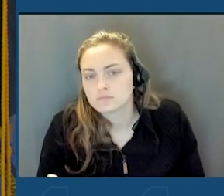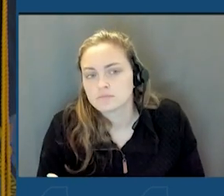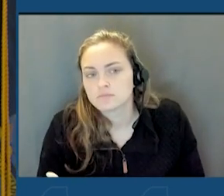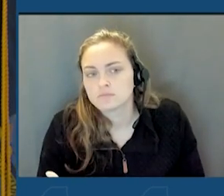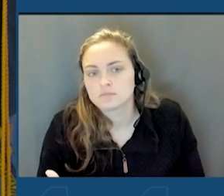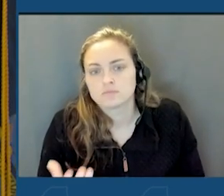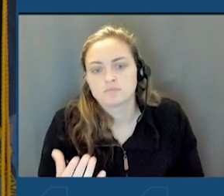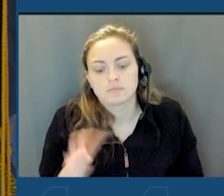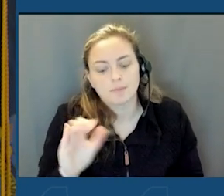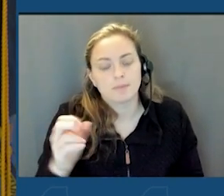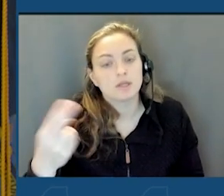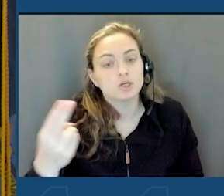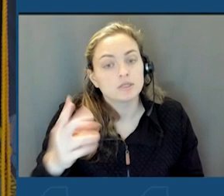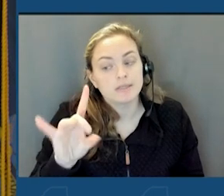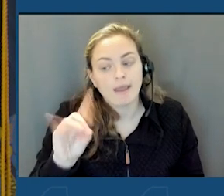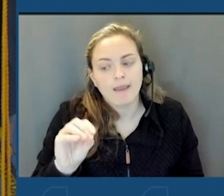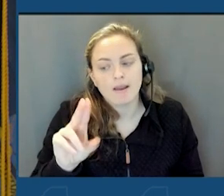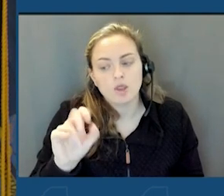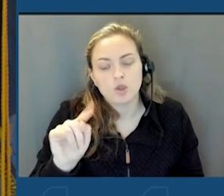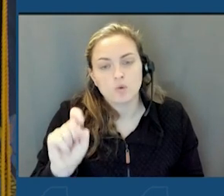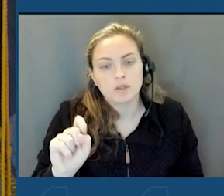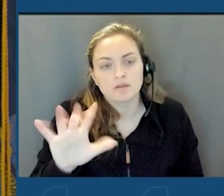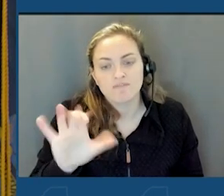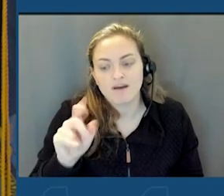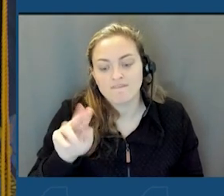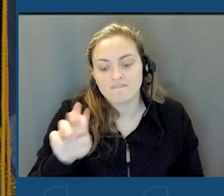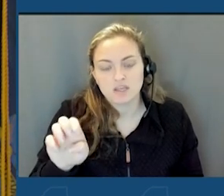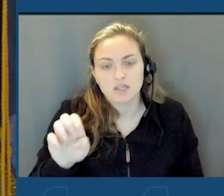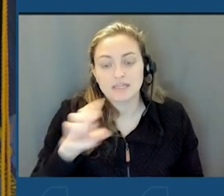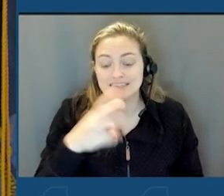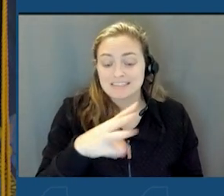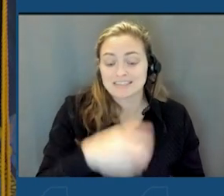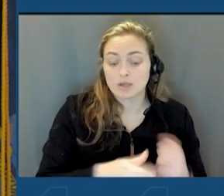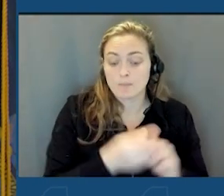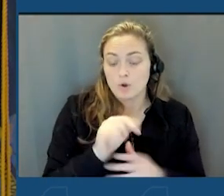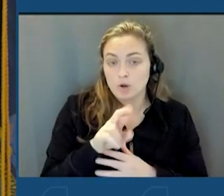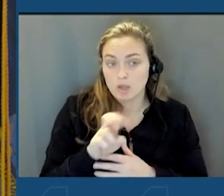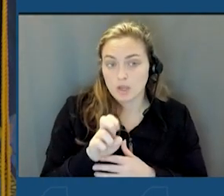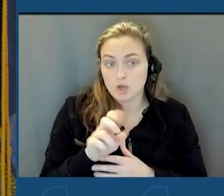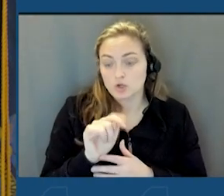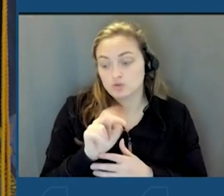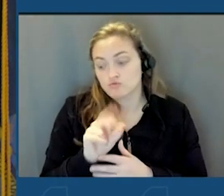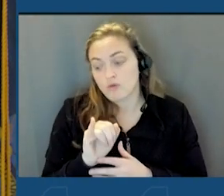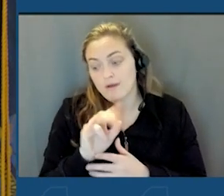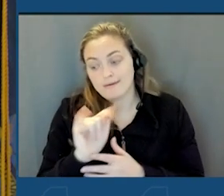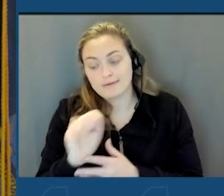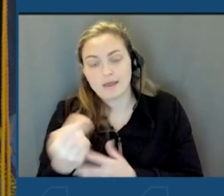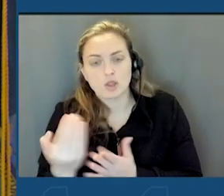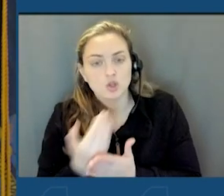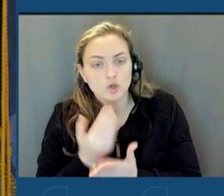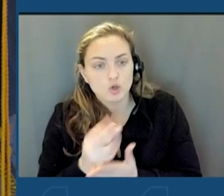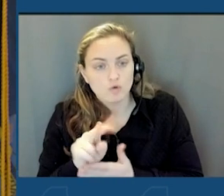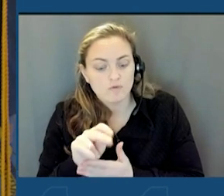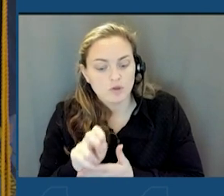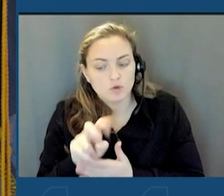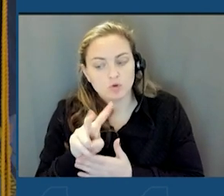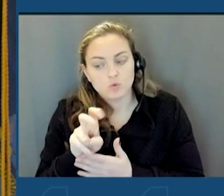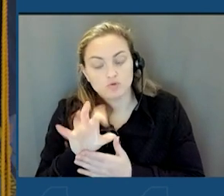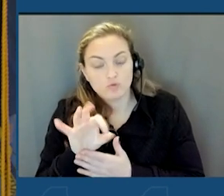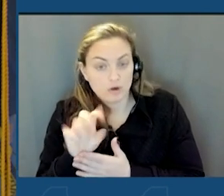units on 5 acres, 16 per acre. The Tritech New Village is 291